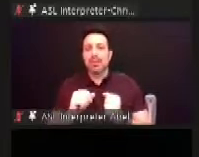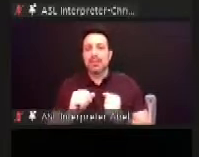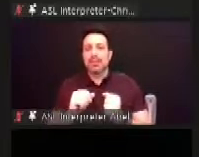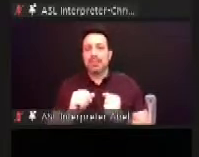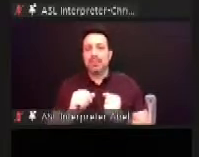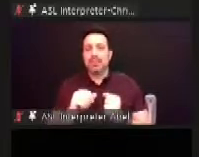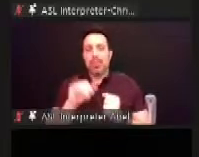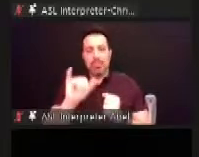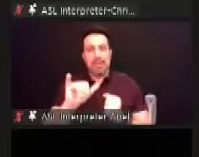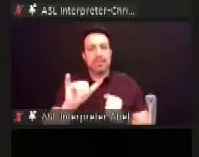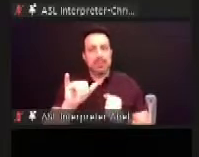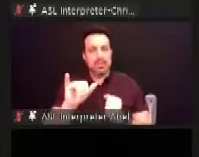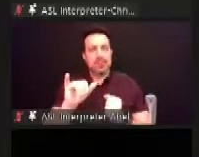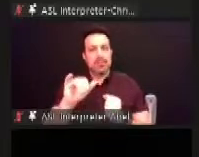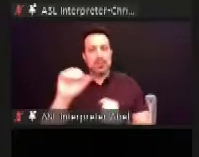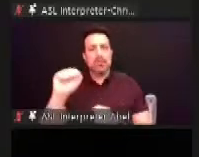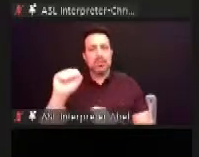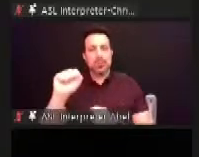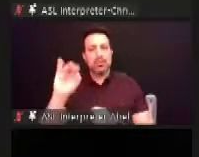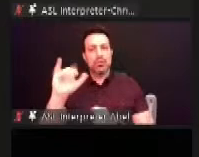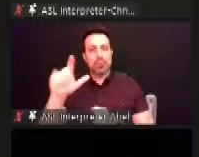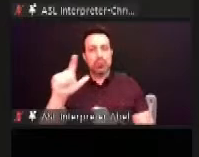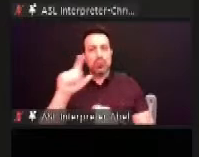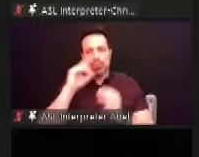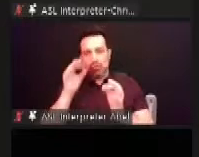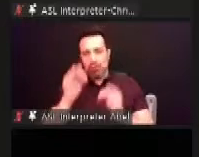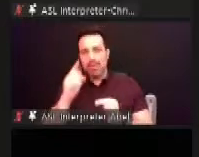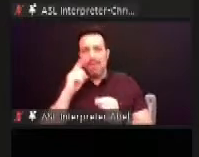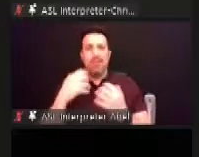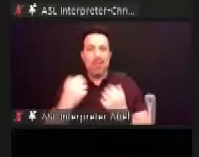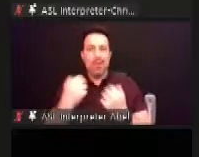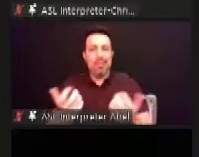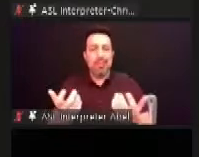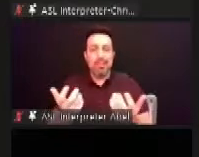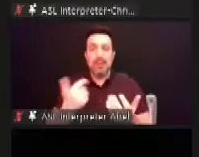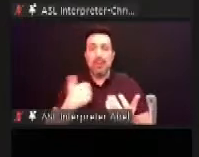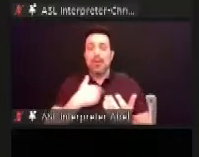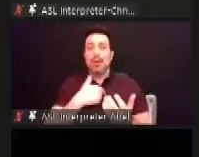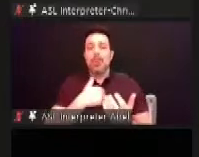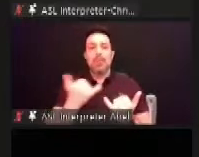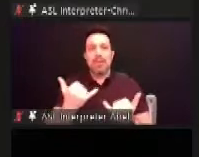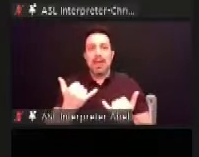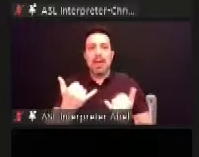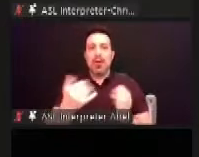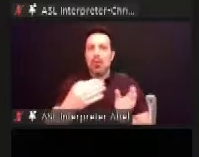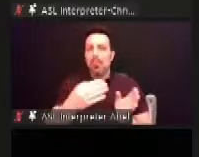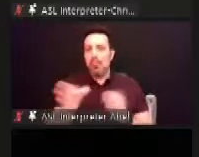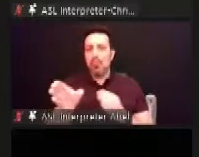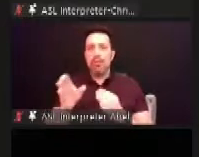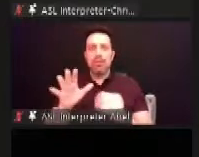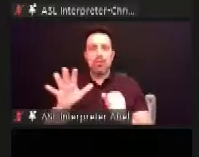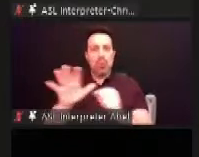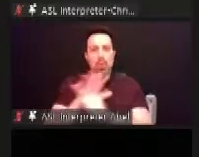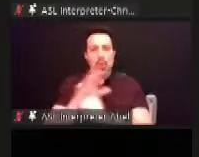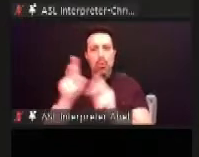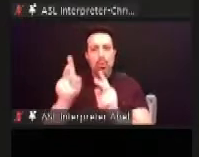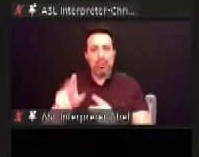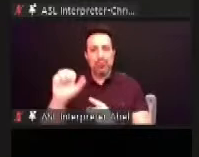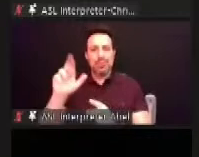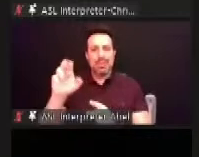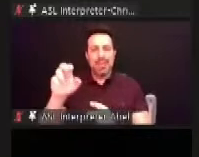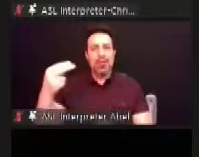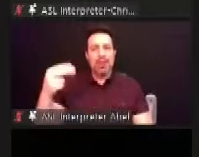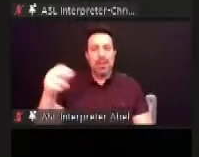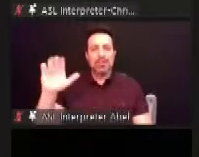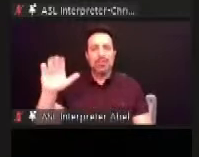is a social determinant of health. As we have moved to whole person care at the Healthcare Authority